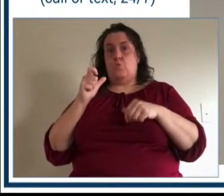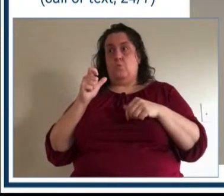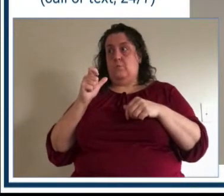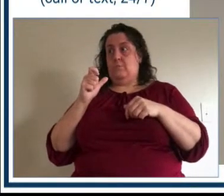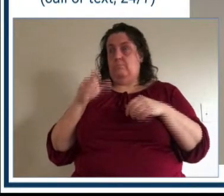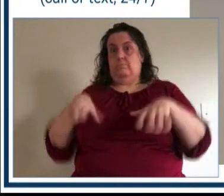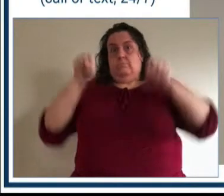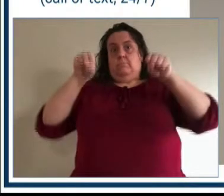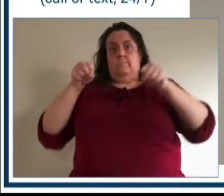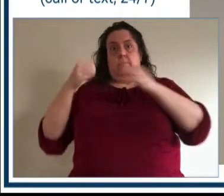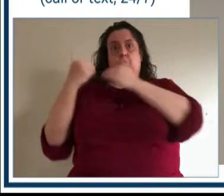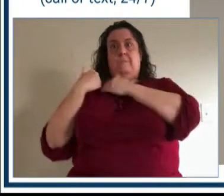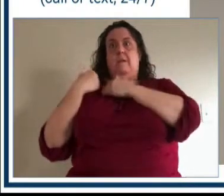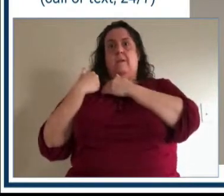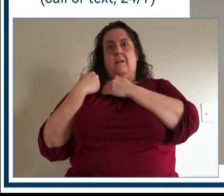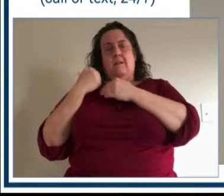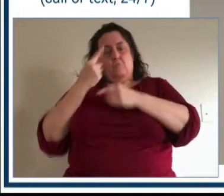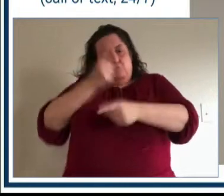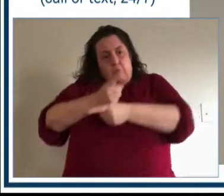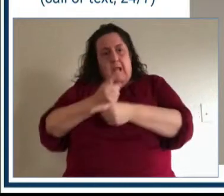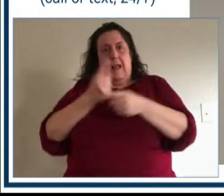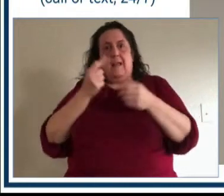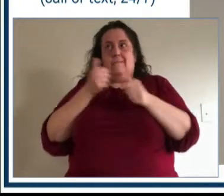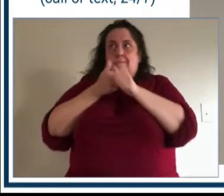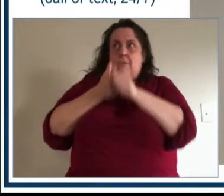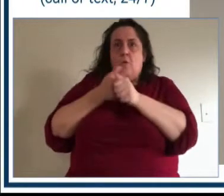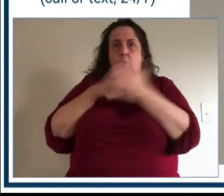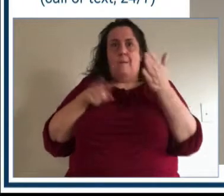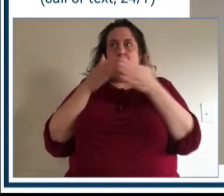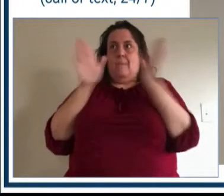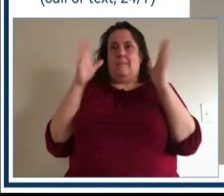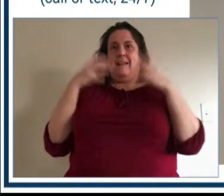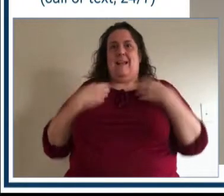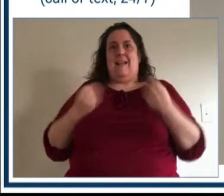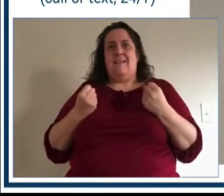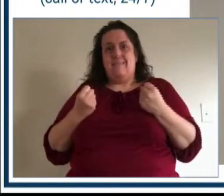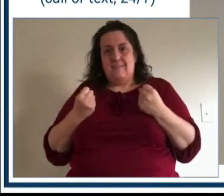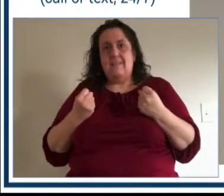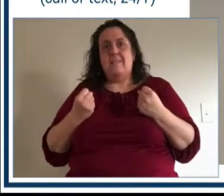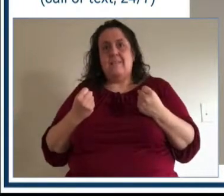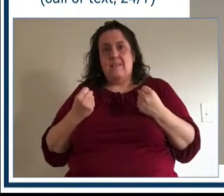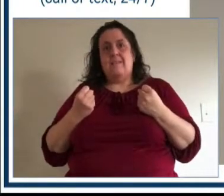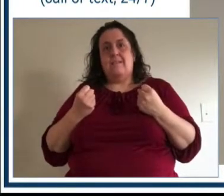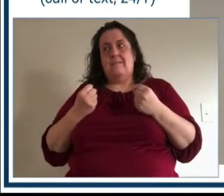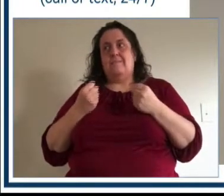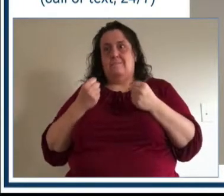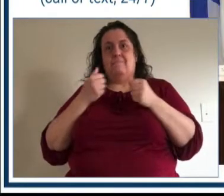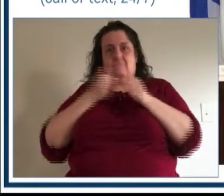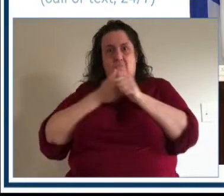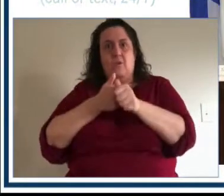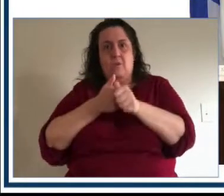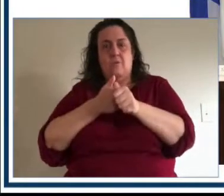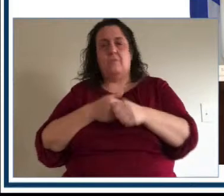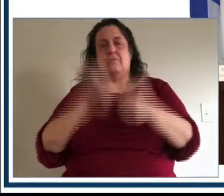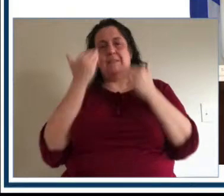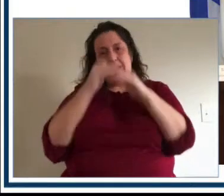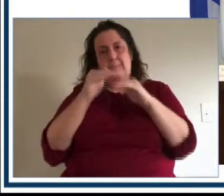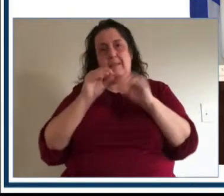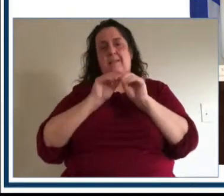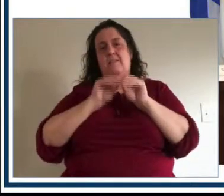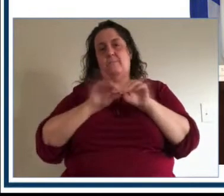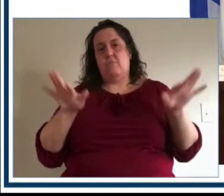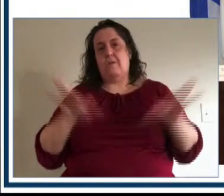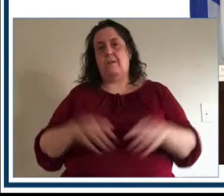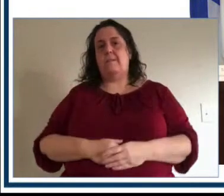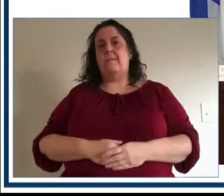to do the right things that public health is saying are necessary to limit the spread. That's all the time we have today. Go ahead,